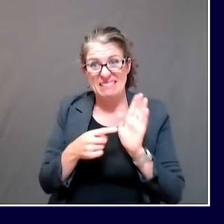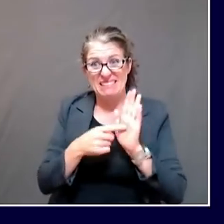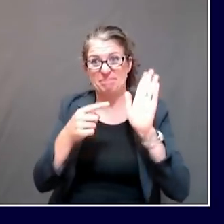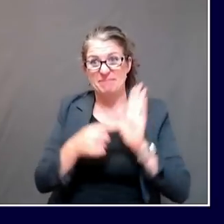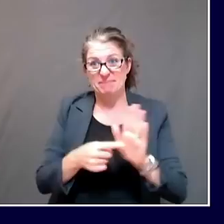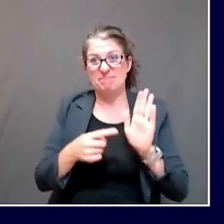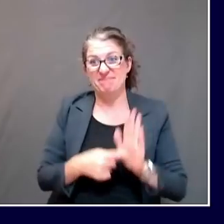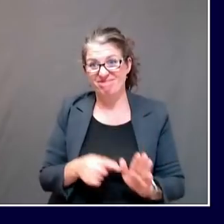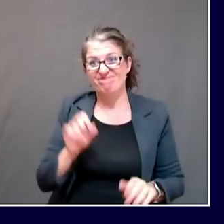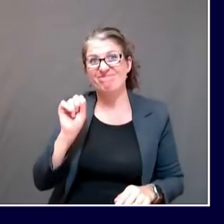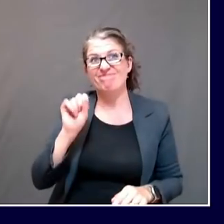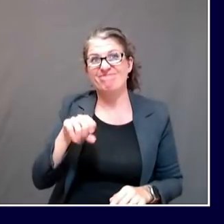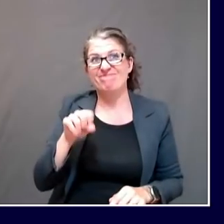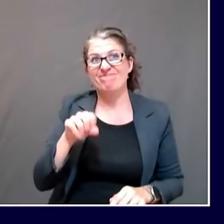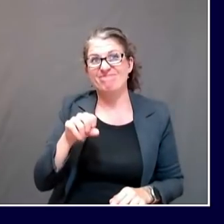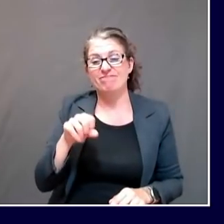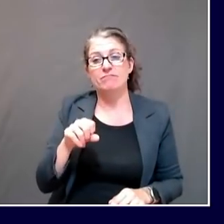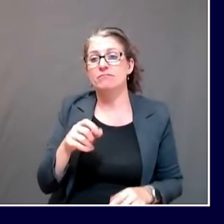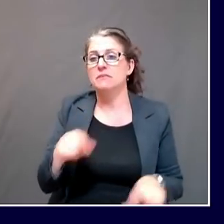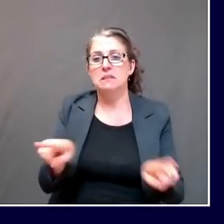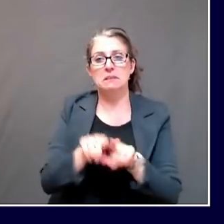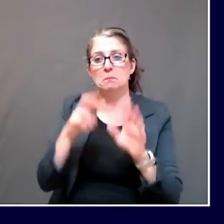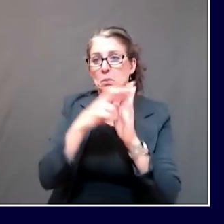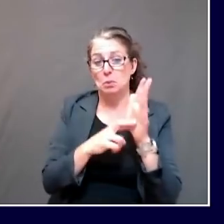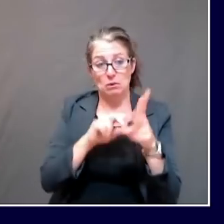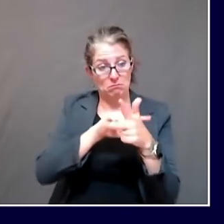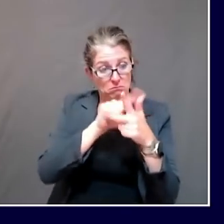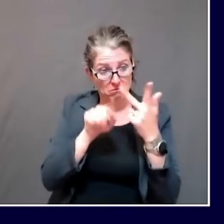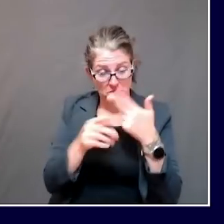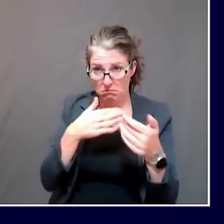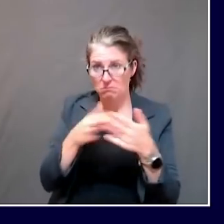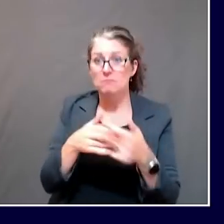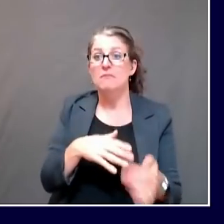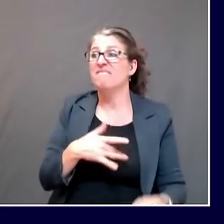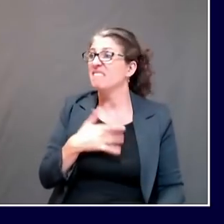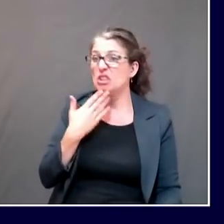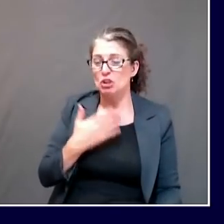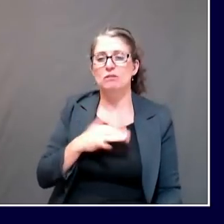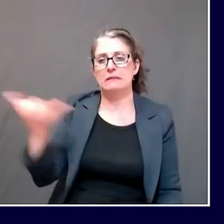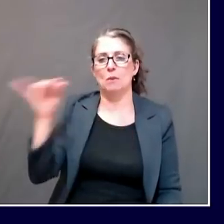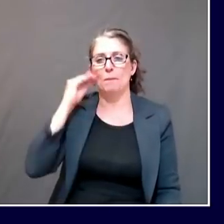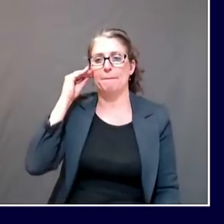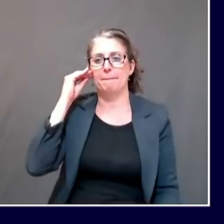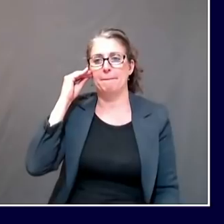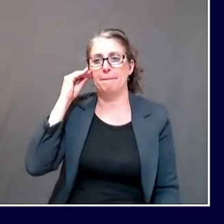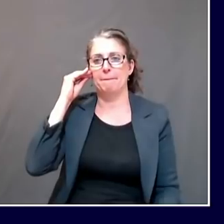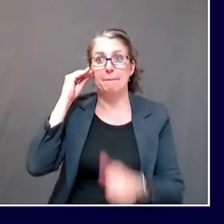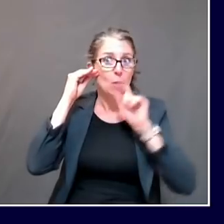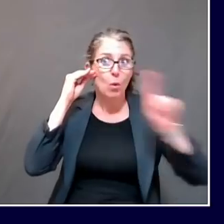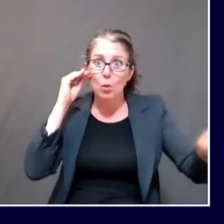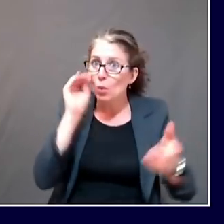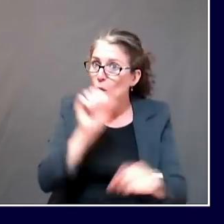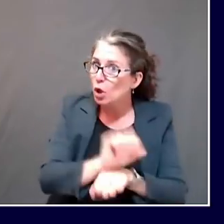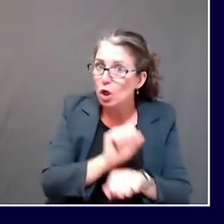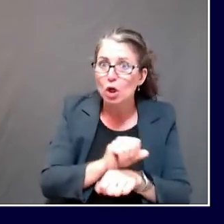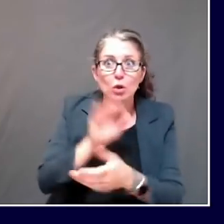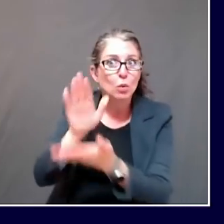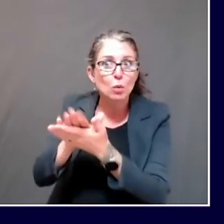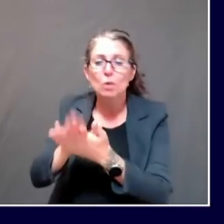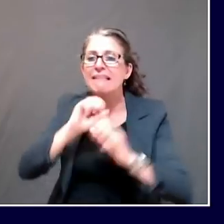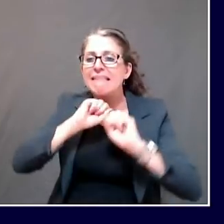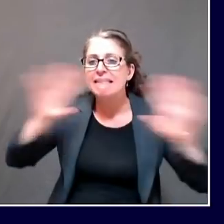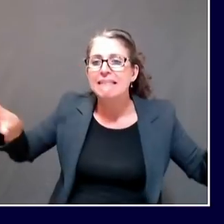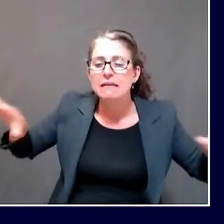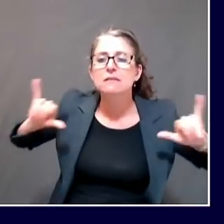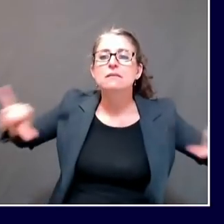up, the heroic thing to do if you weren't feeling well was to power through. That was the phrase. You got to power through. Power through the school day,